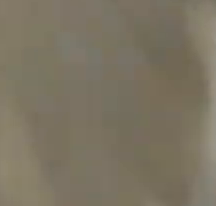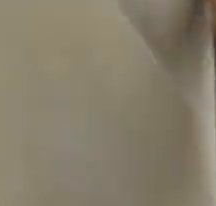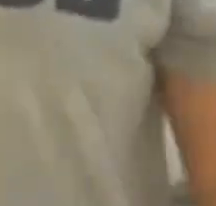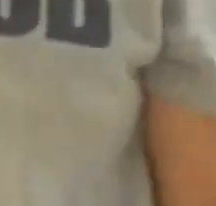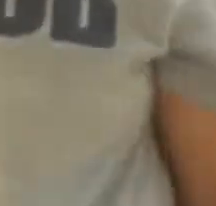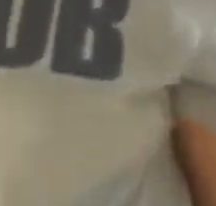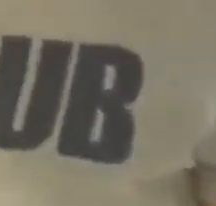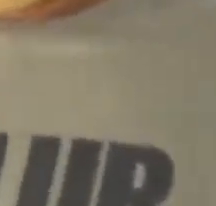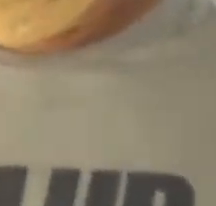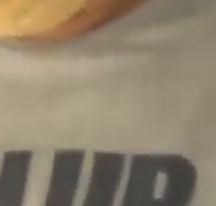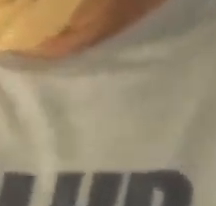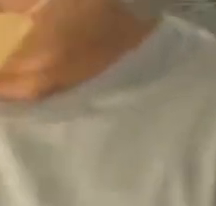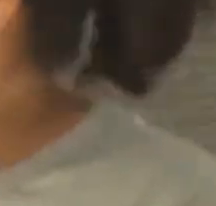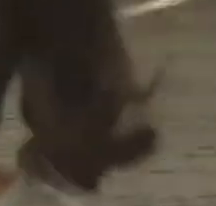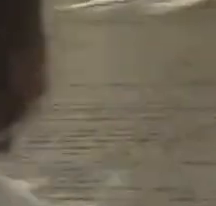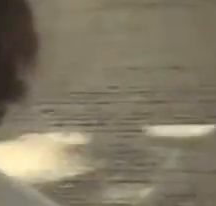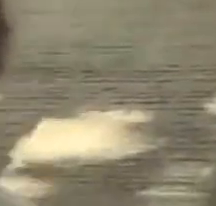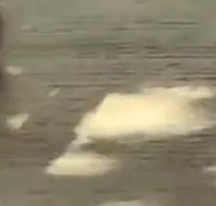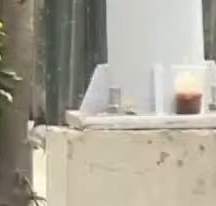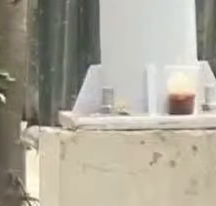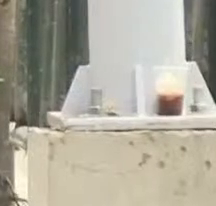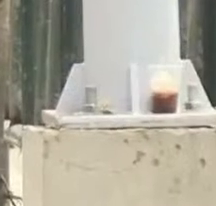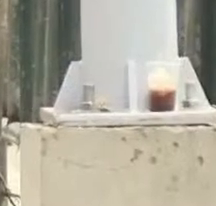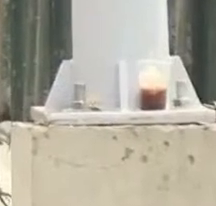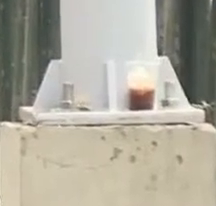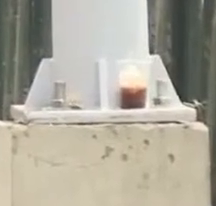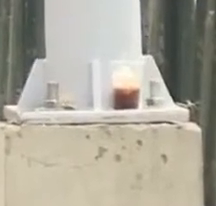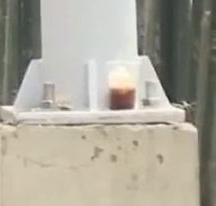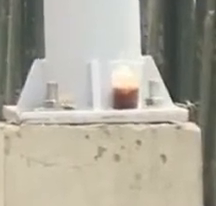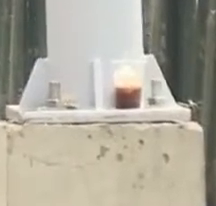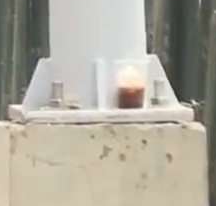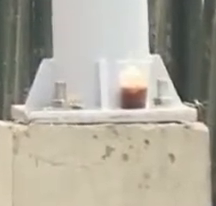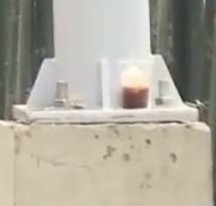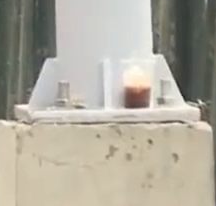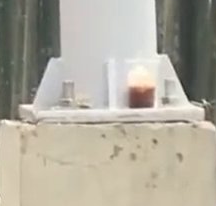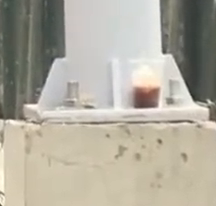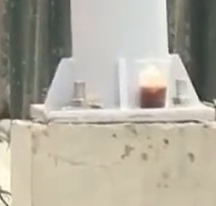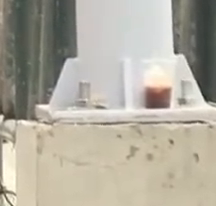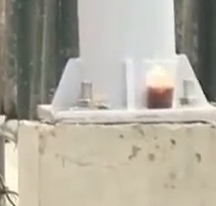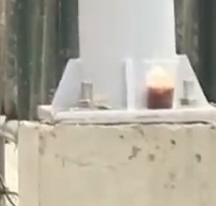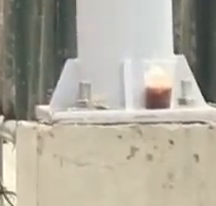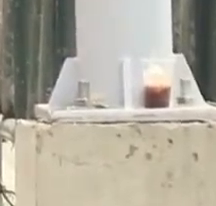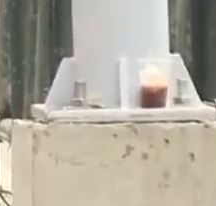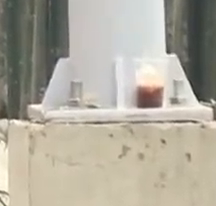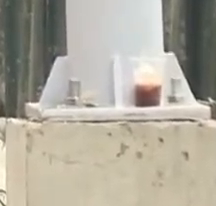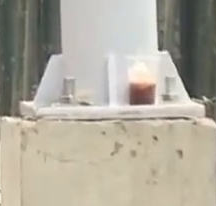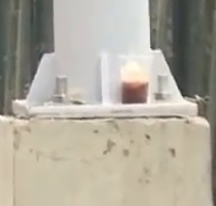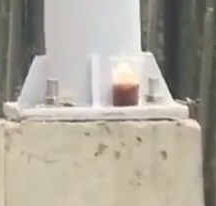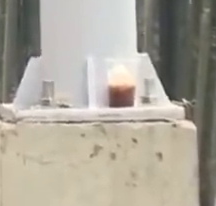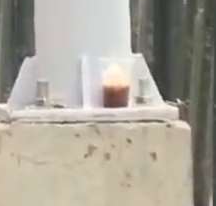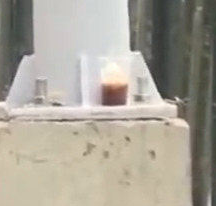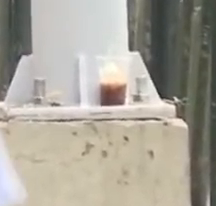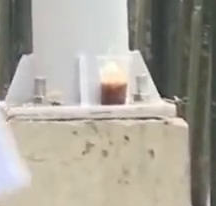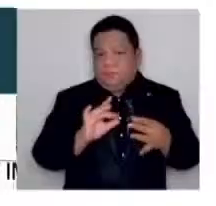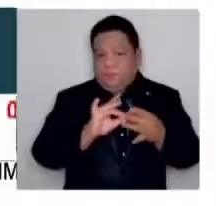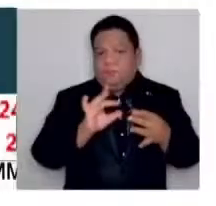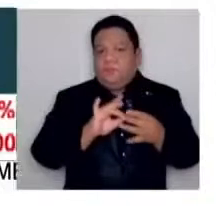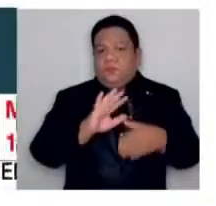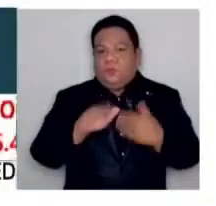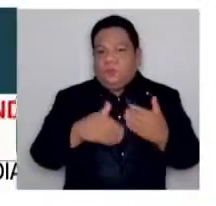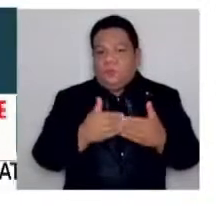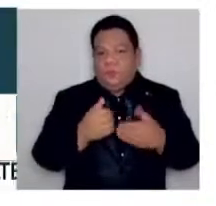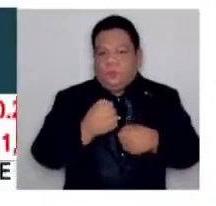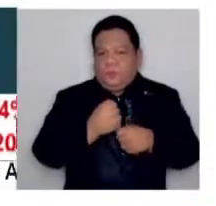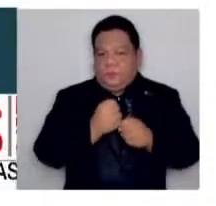itong mga sinabi ko, these are the ones who were actually made vulnerable by all these misinformations na ito. But